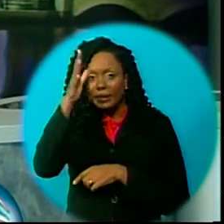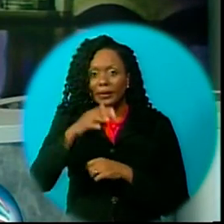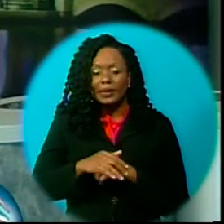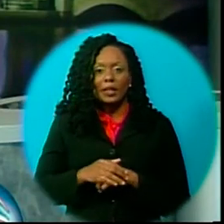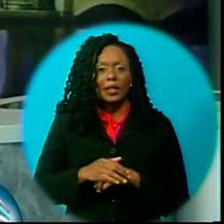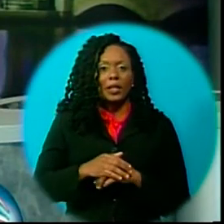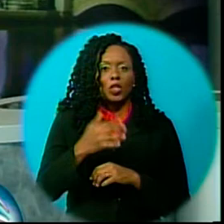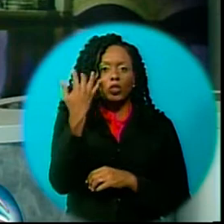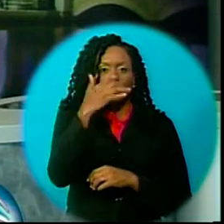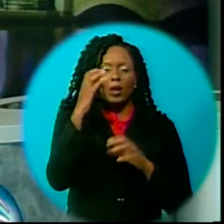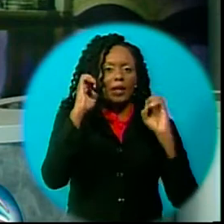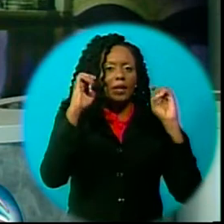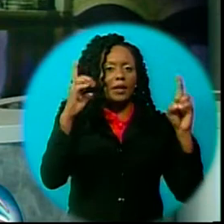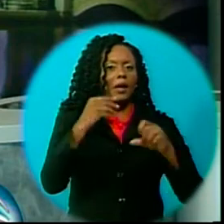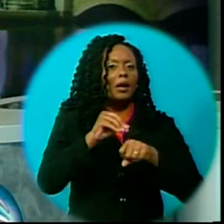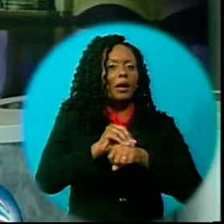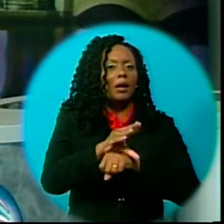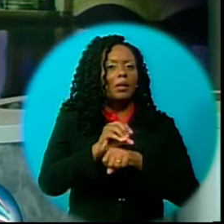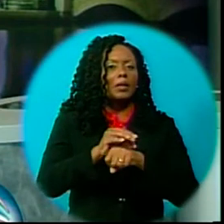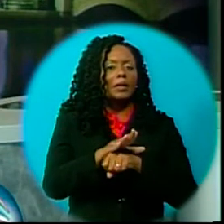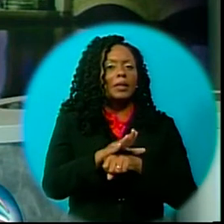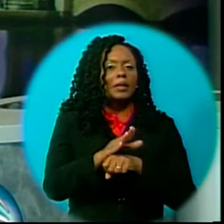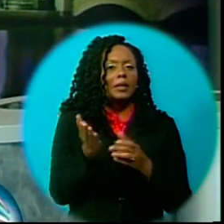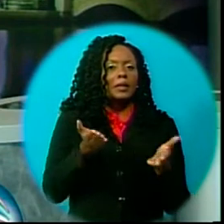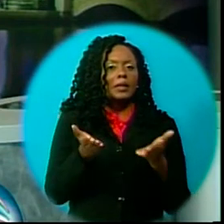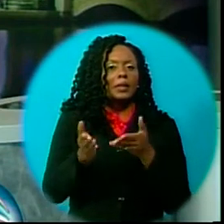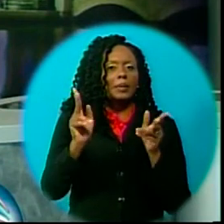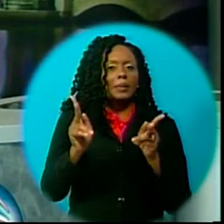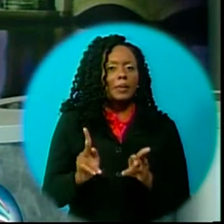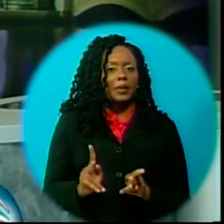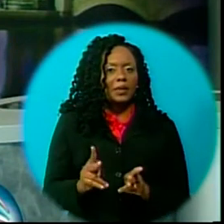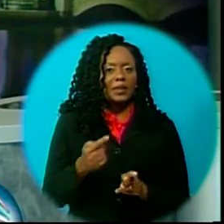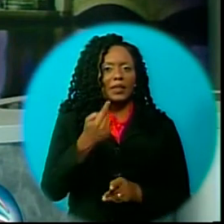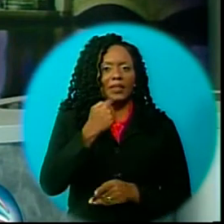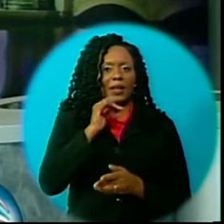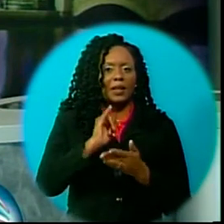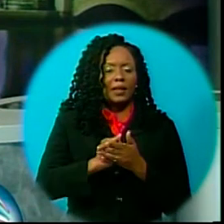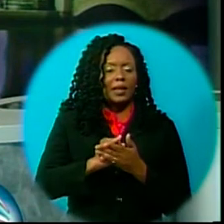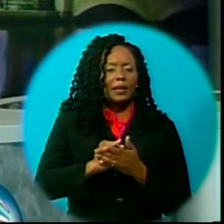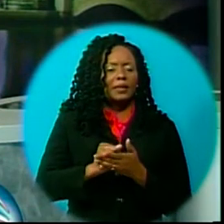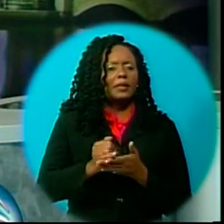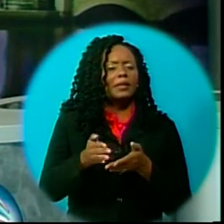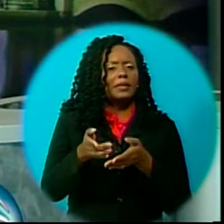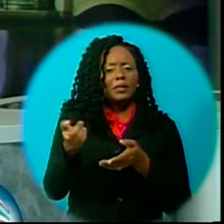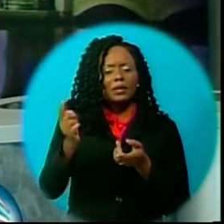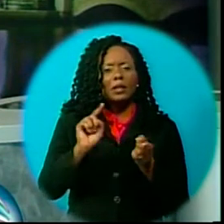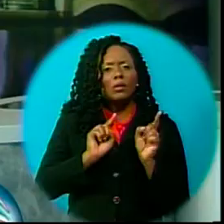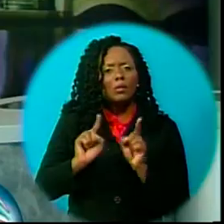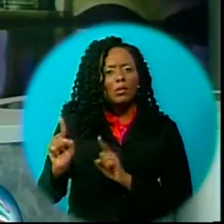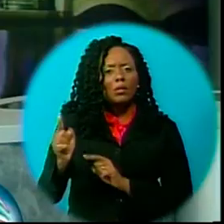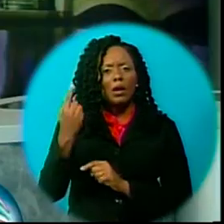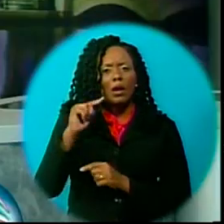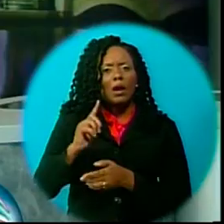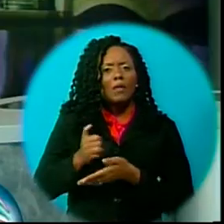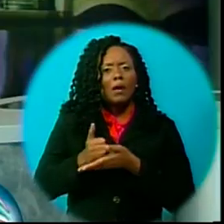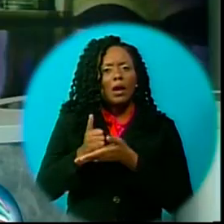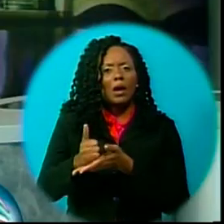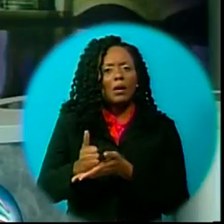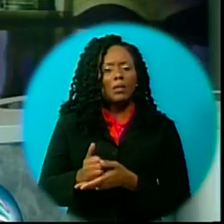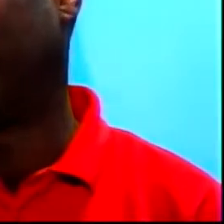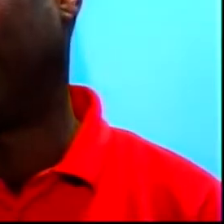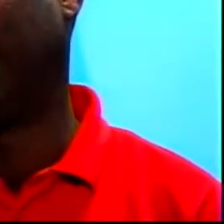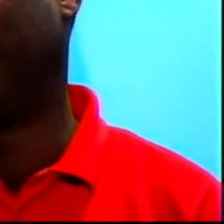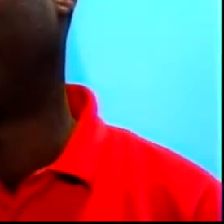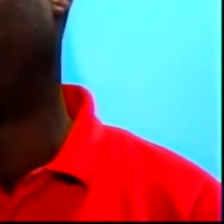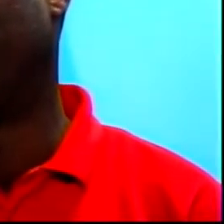Counseling Services, Roger Husbands. He is appealing to parents to seek help from his organization so that they can know the signs. The